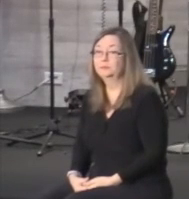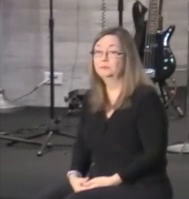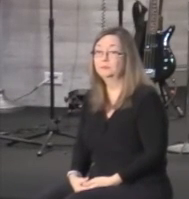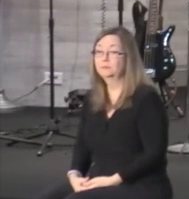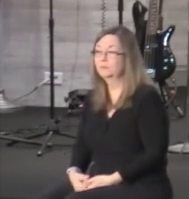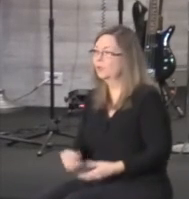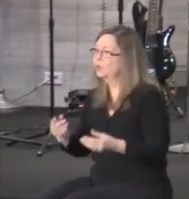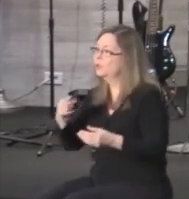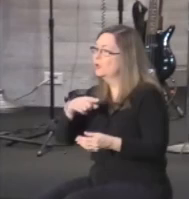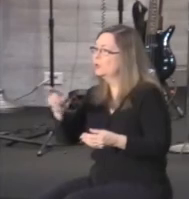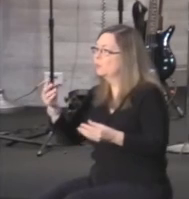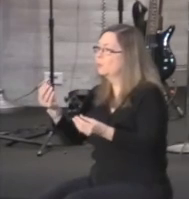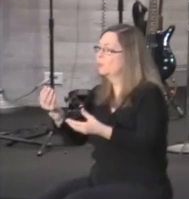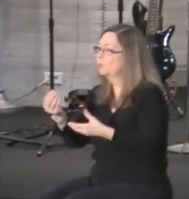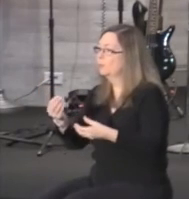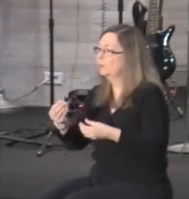What are you breathing in?